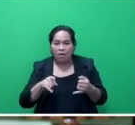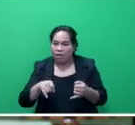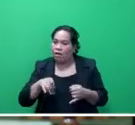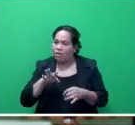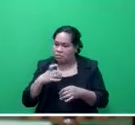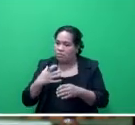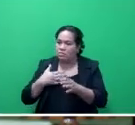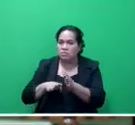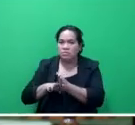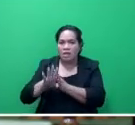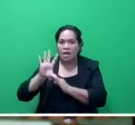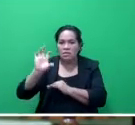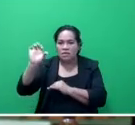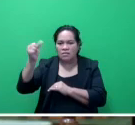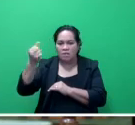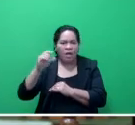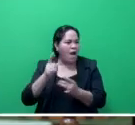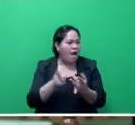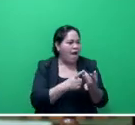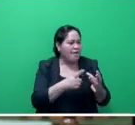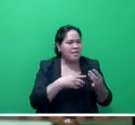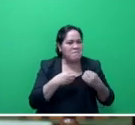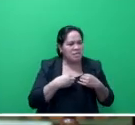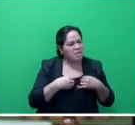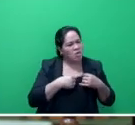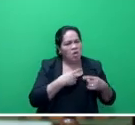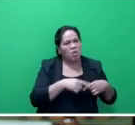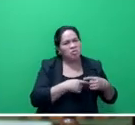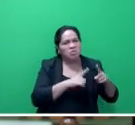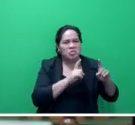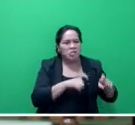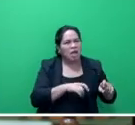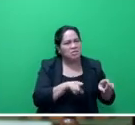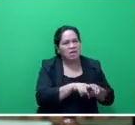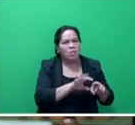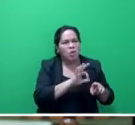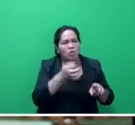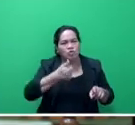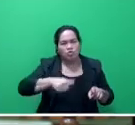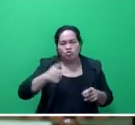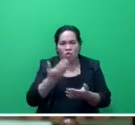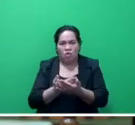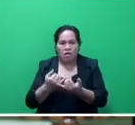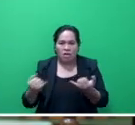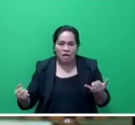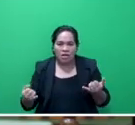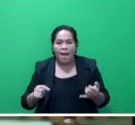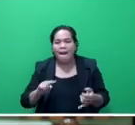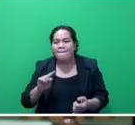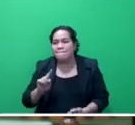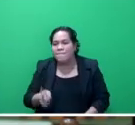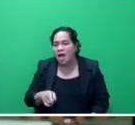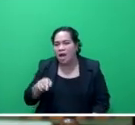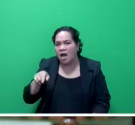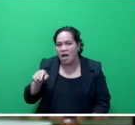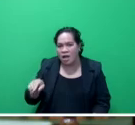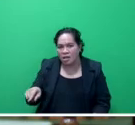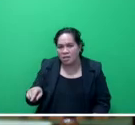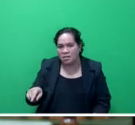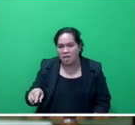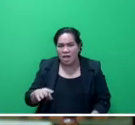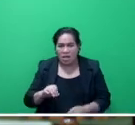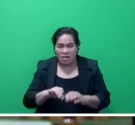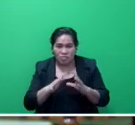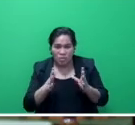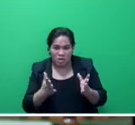that continued to use traditional business models. Unfortunately, with limited capital at their disposal and with commercial banks placing